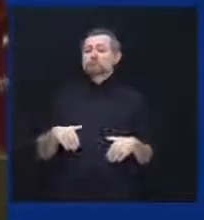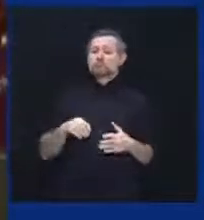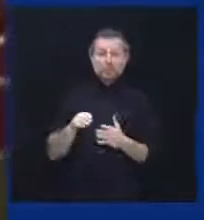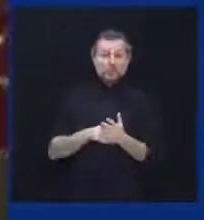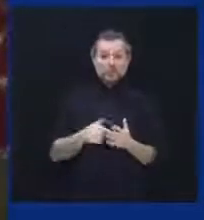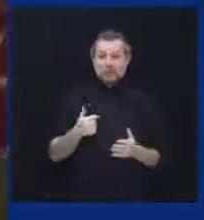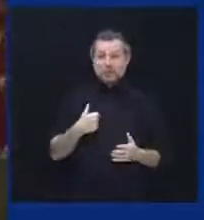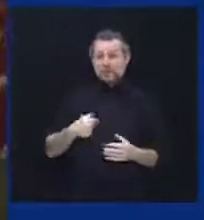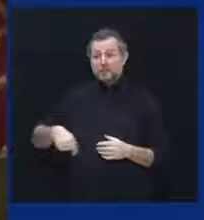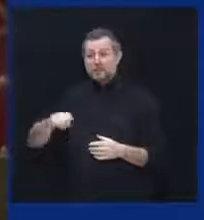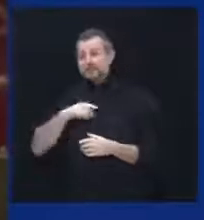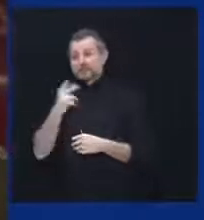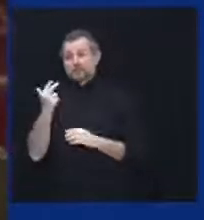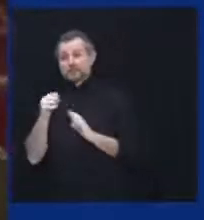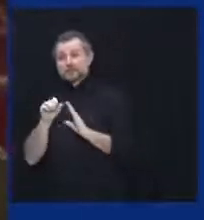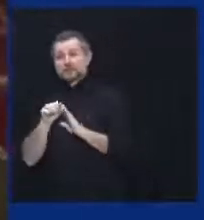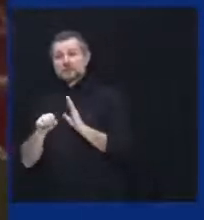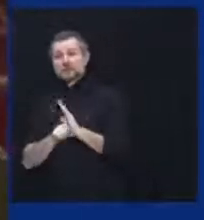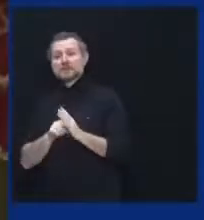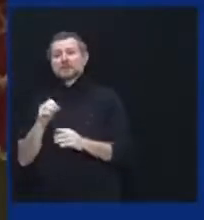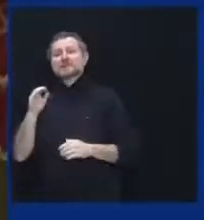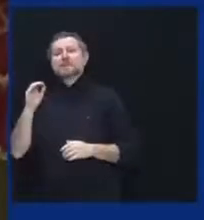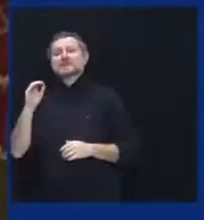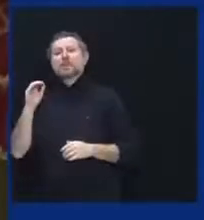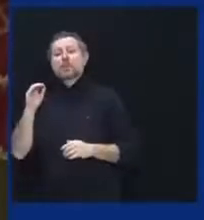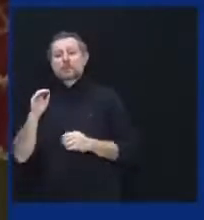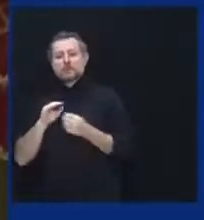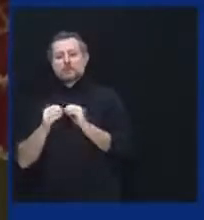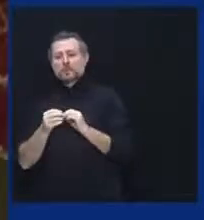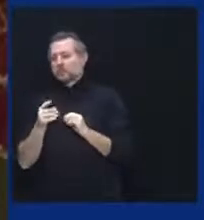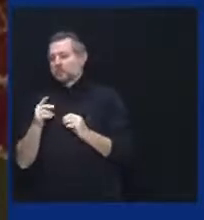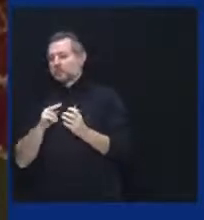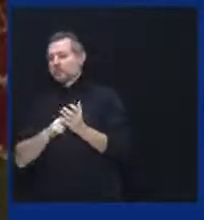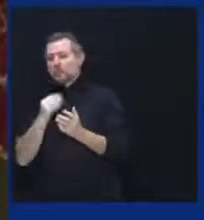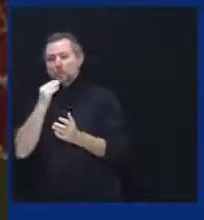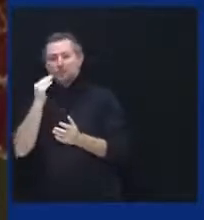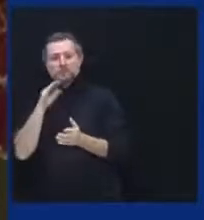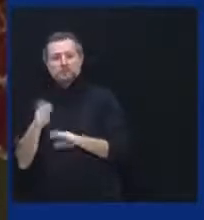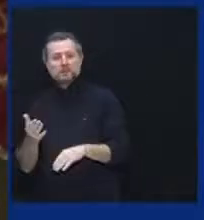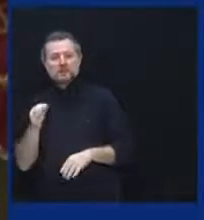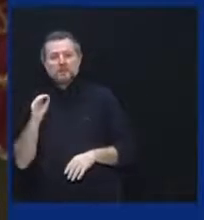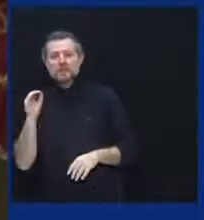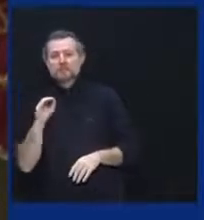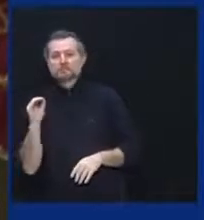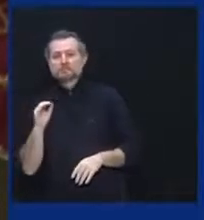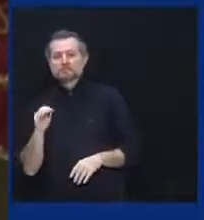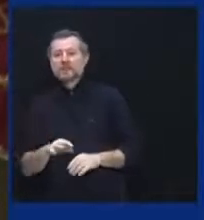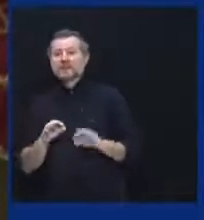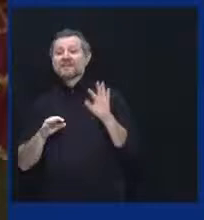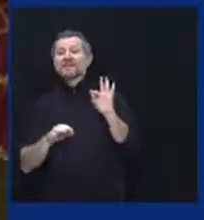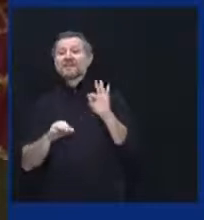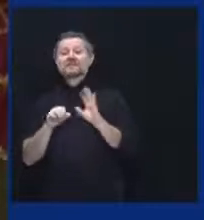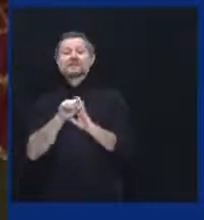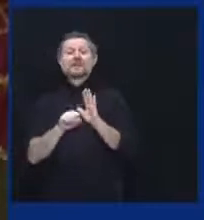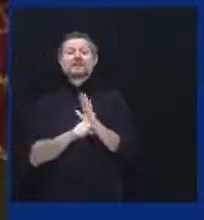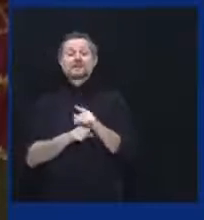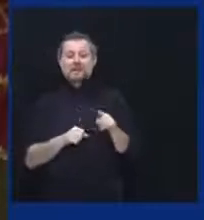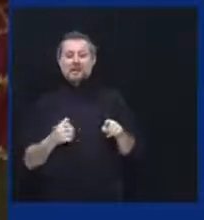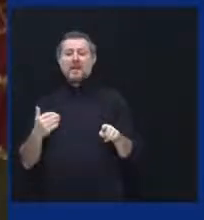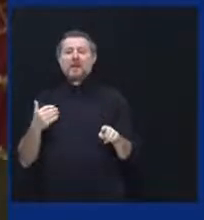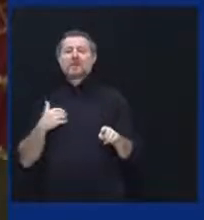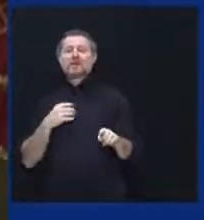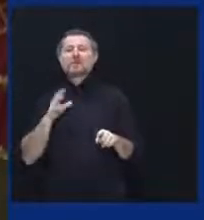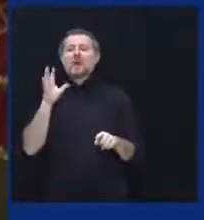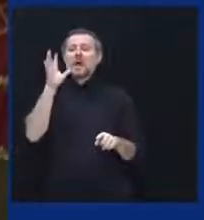report absolutely zero data on nursing home deaths, and only 9 states in the country, New York being one of them, gives the presumed